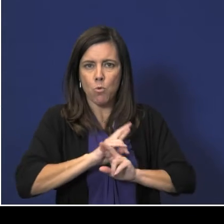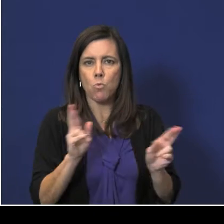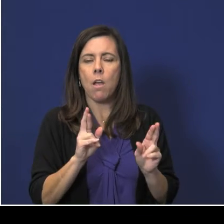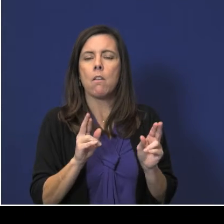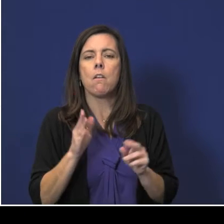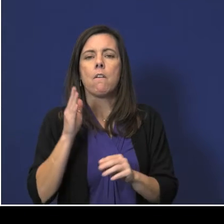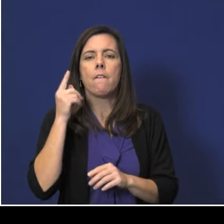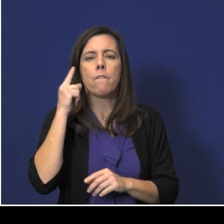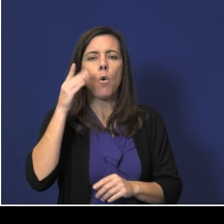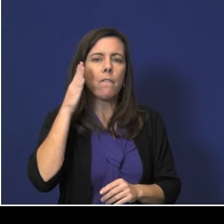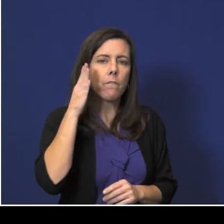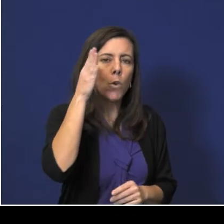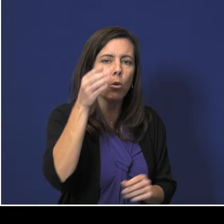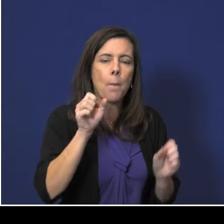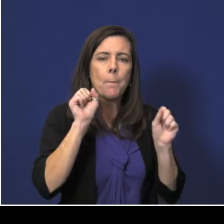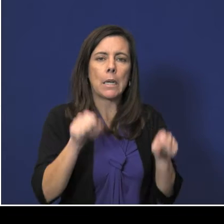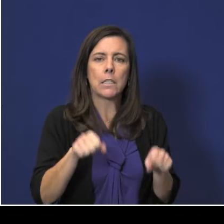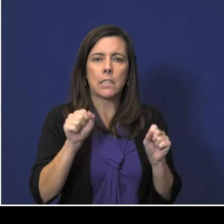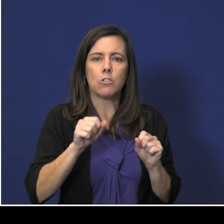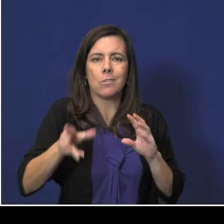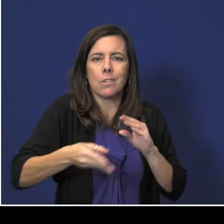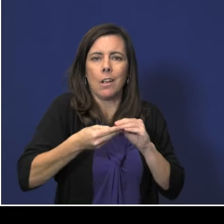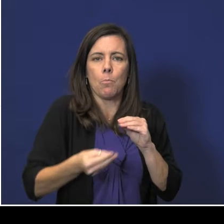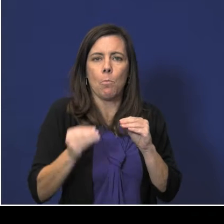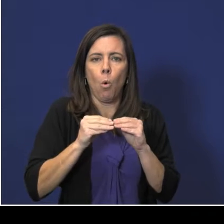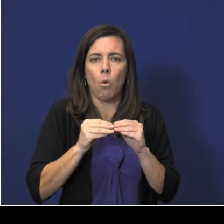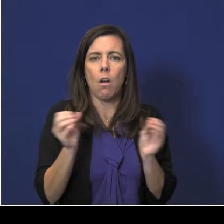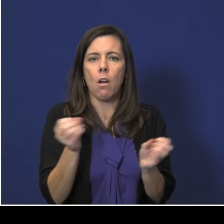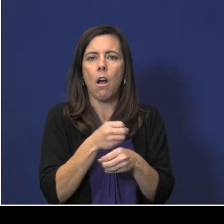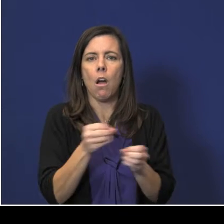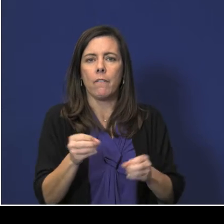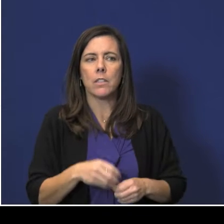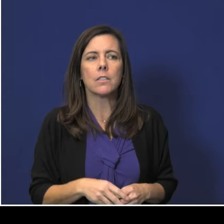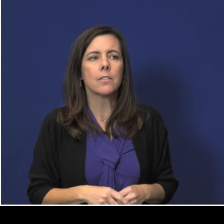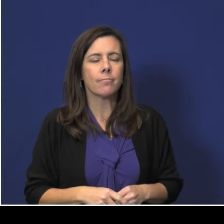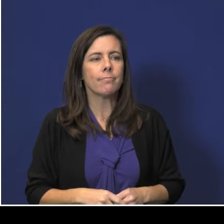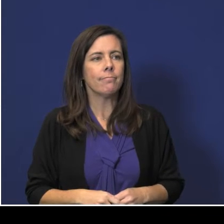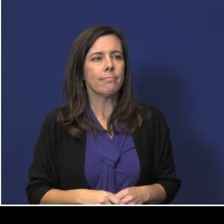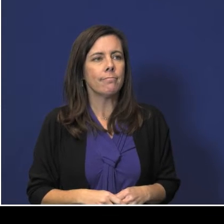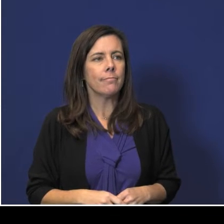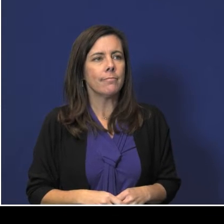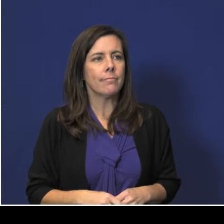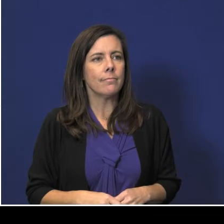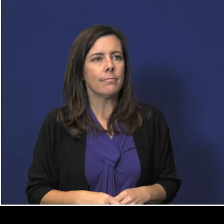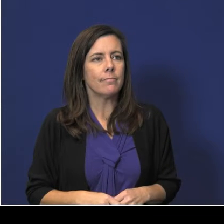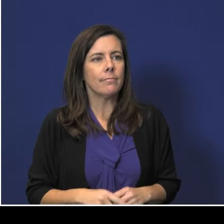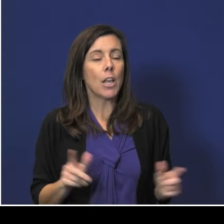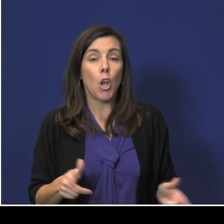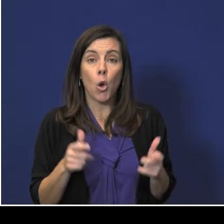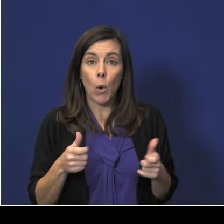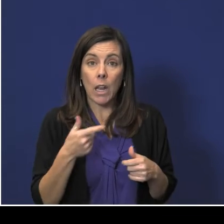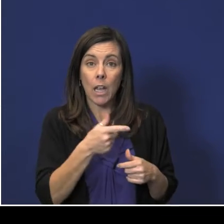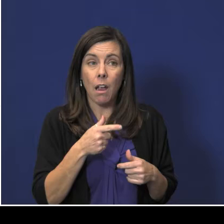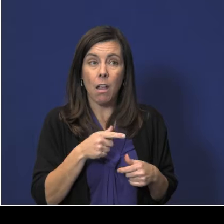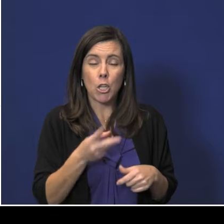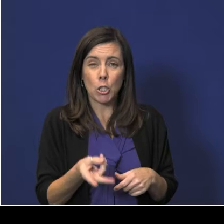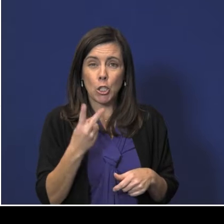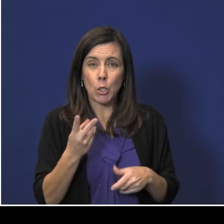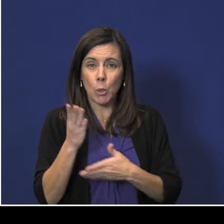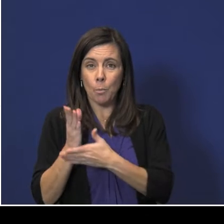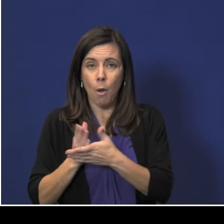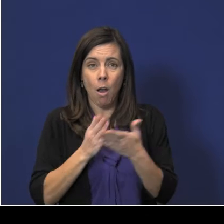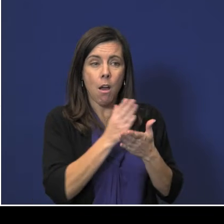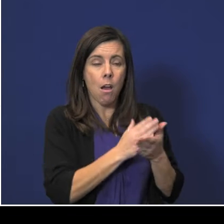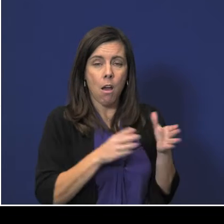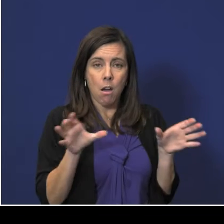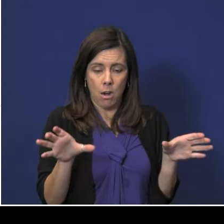future potential growth of the offices for Cyfair. And then just quickly 2 sections. So this is actually a section, again,